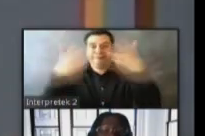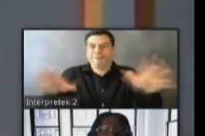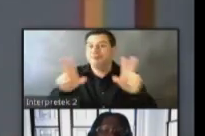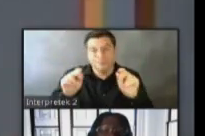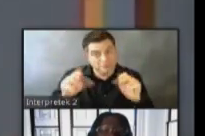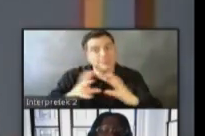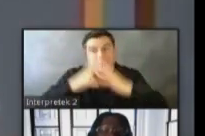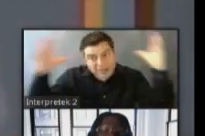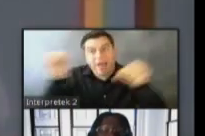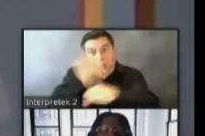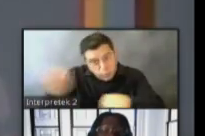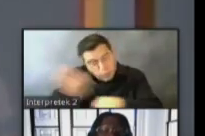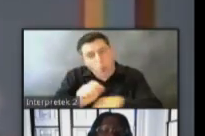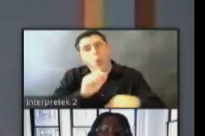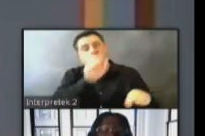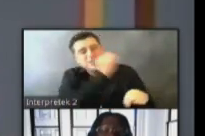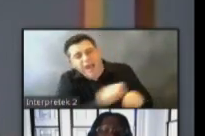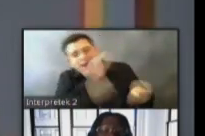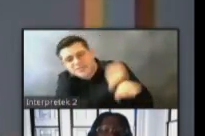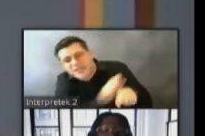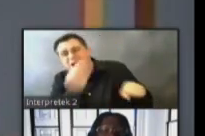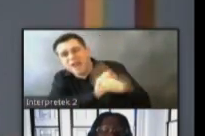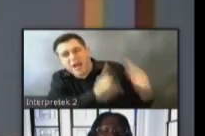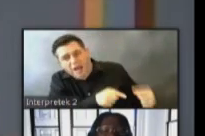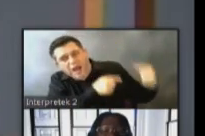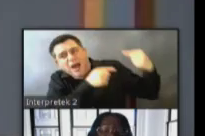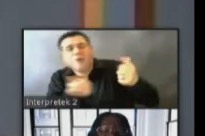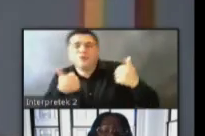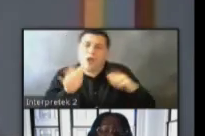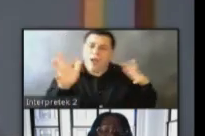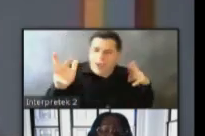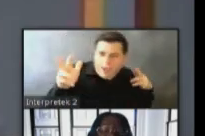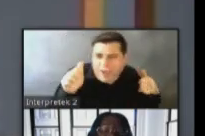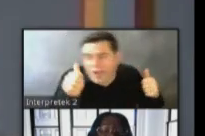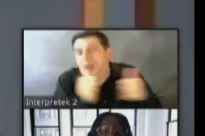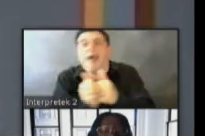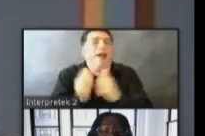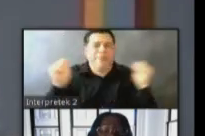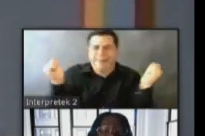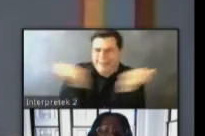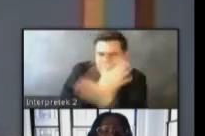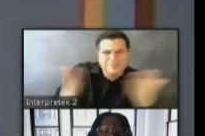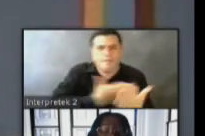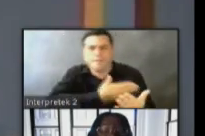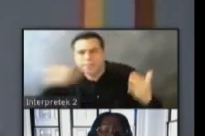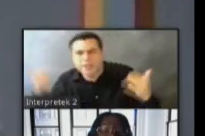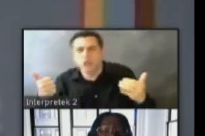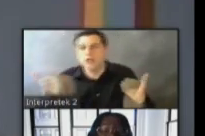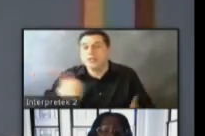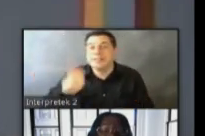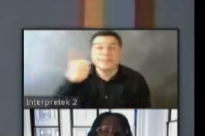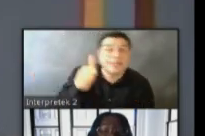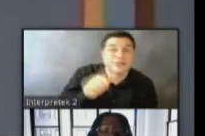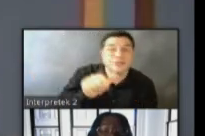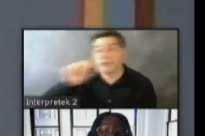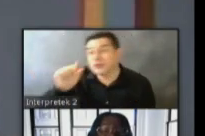catch up decades of not doing the work. I mean, things have happened over the years that